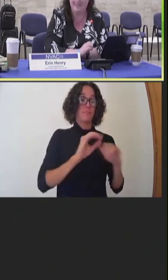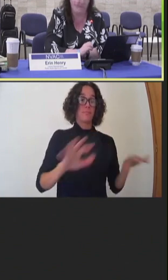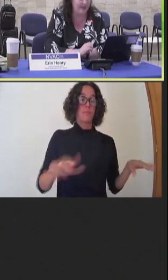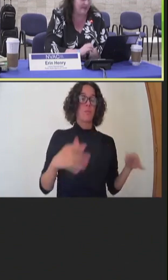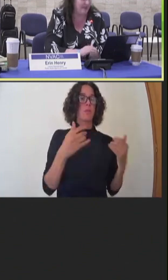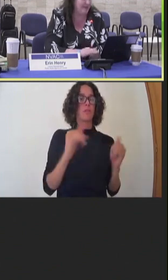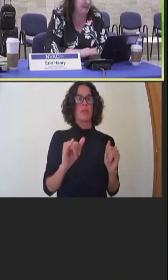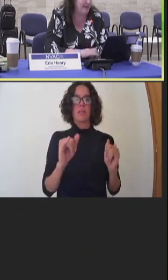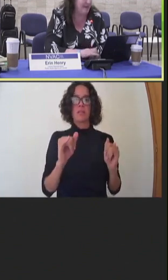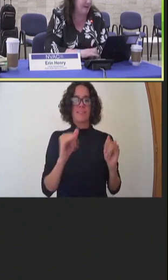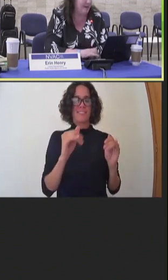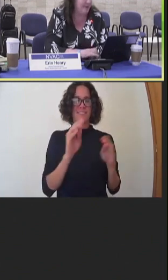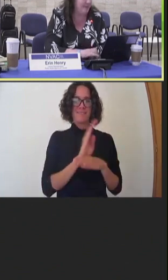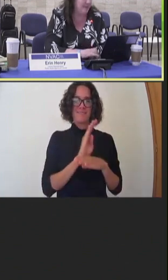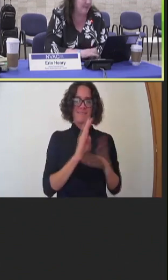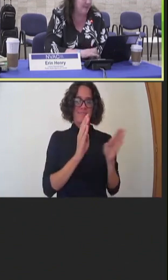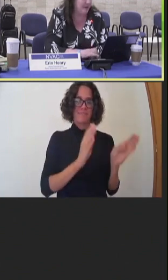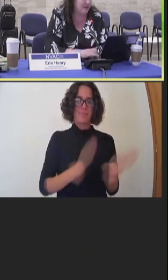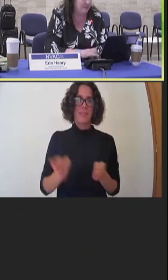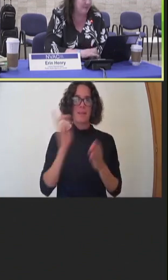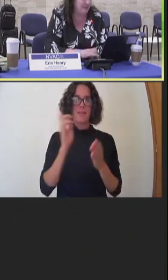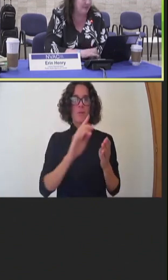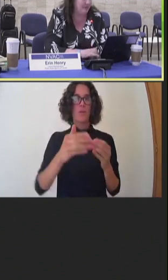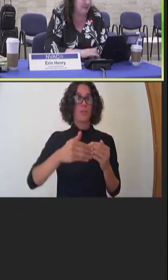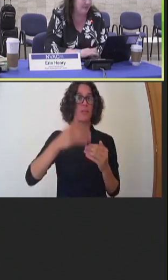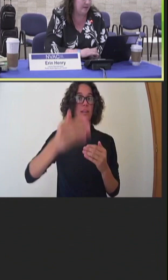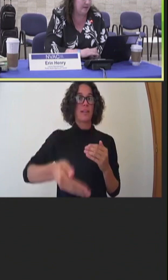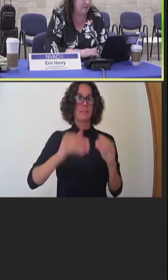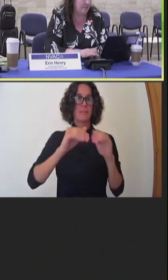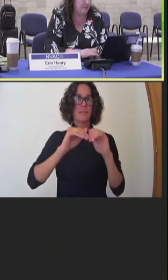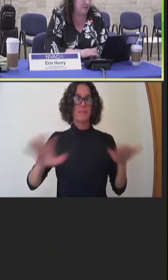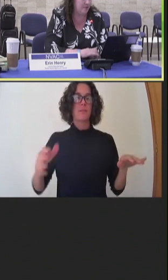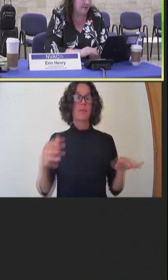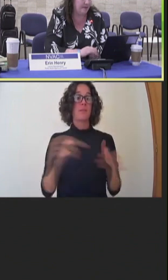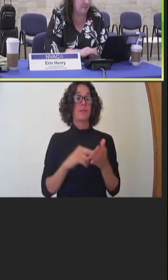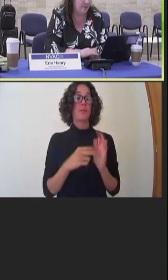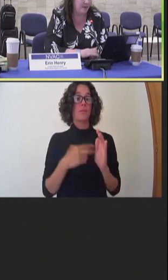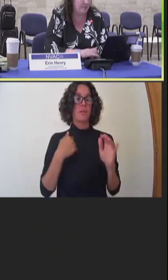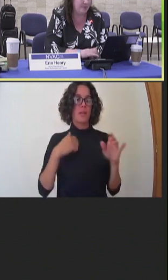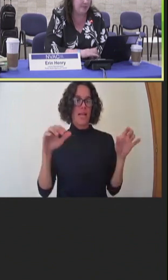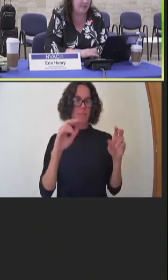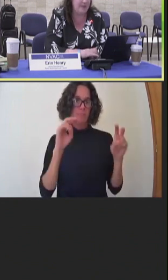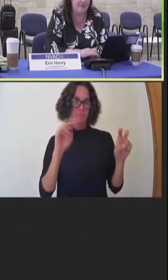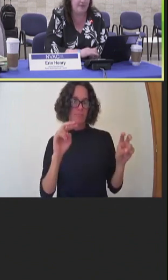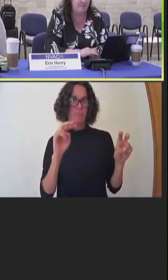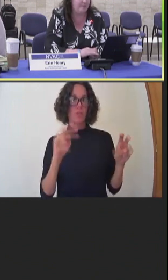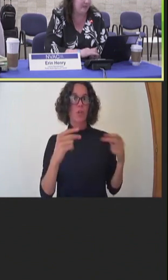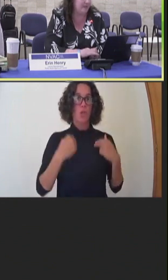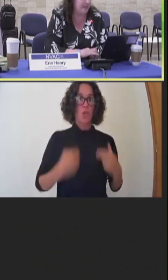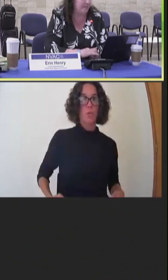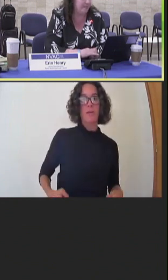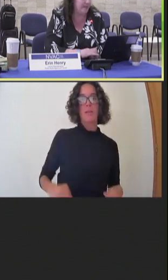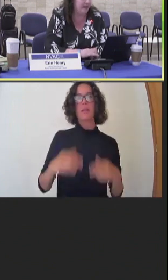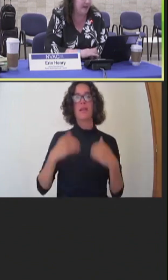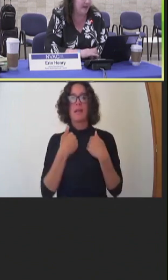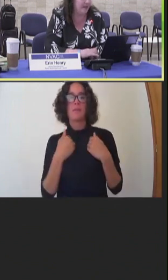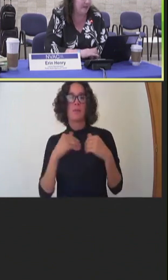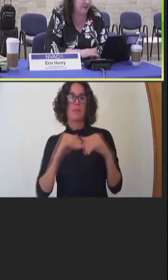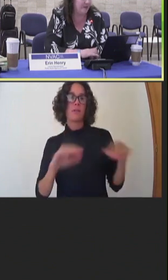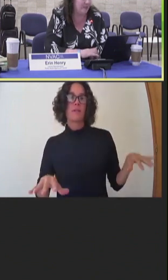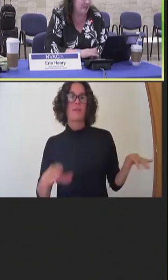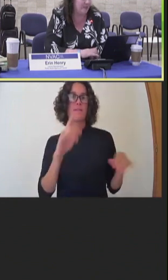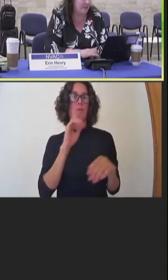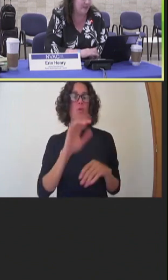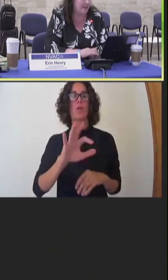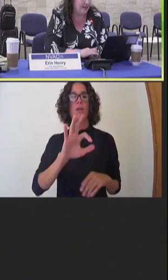next pandemic. And we are actively monitoring both human and animal outbreaks of avian influenza. At this time,